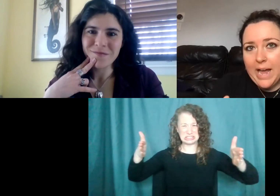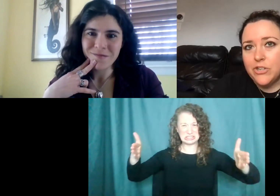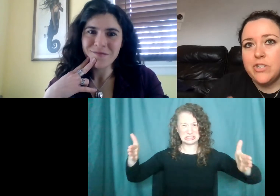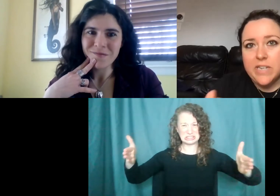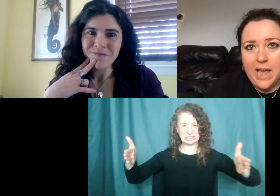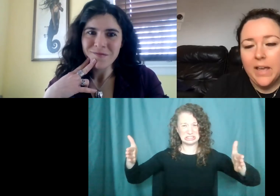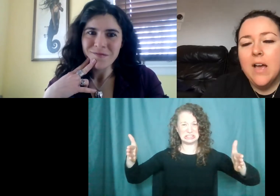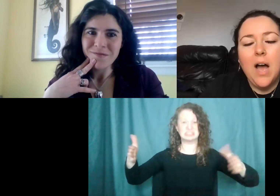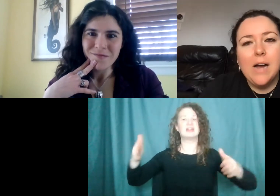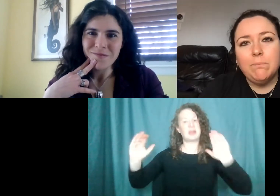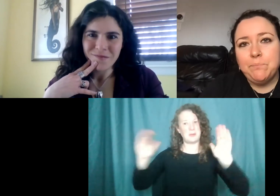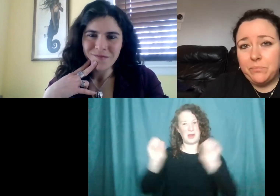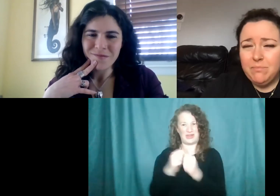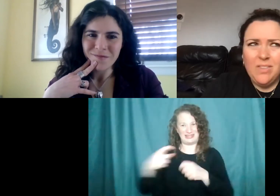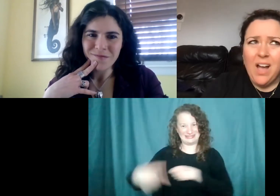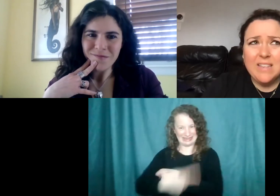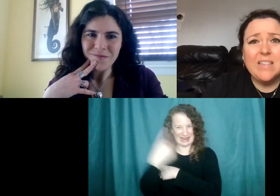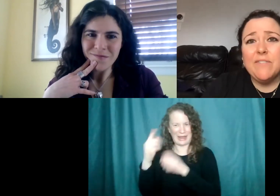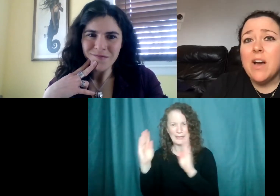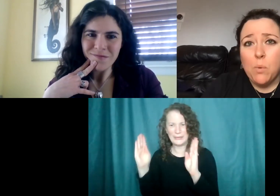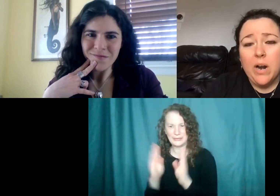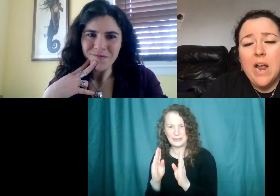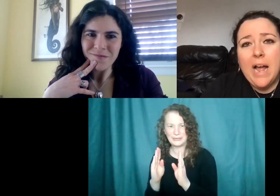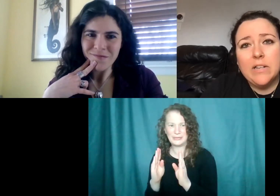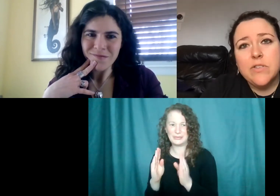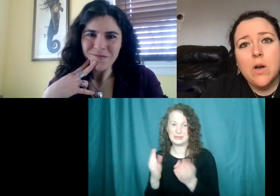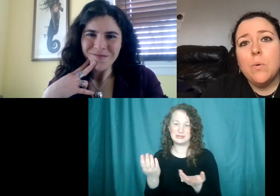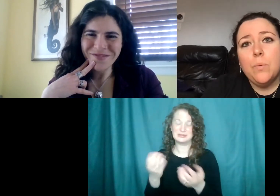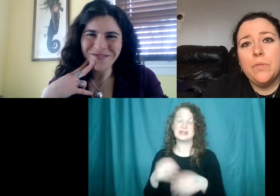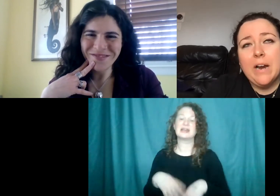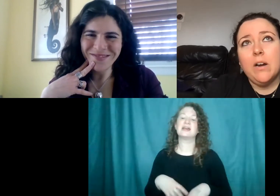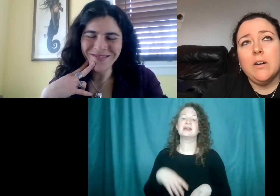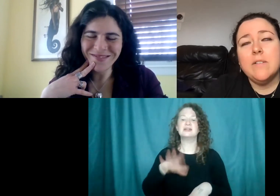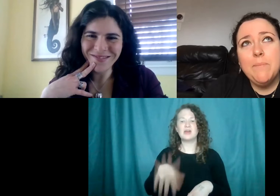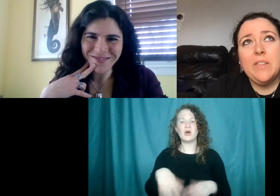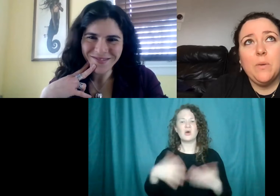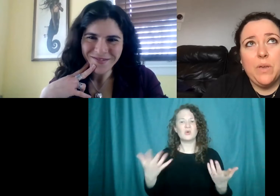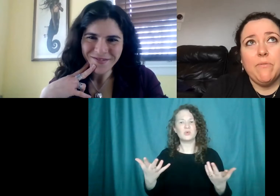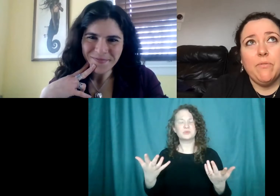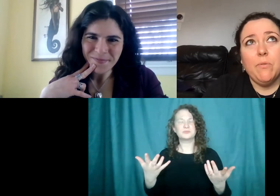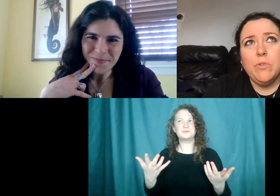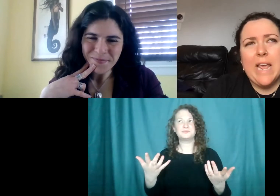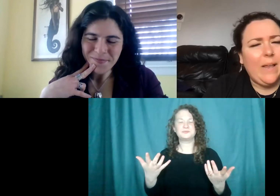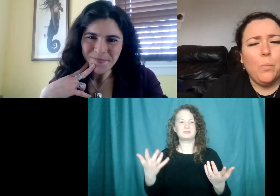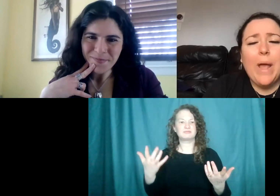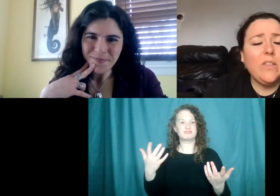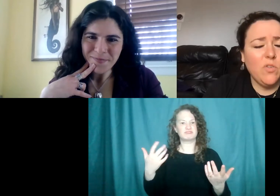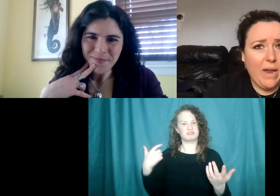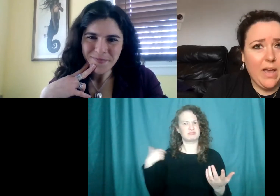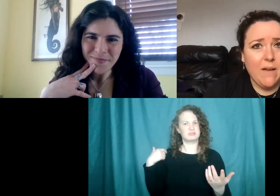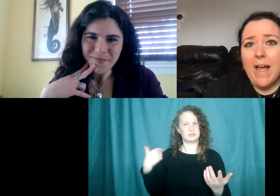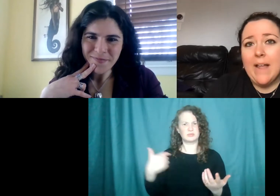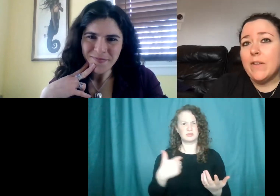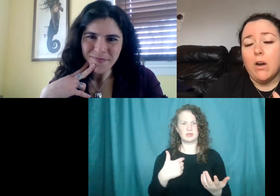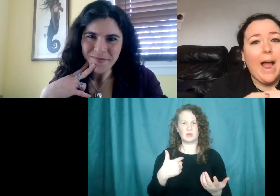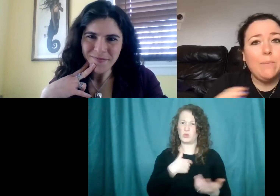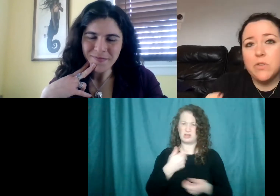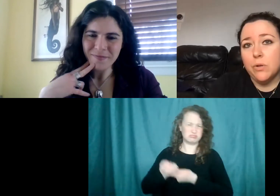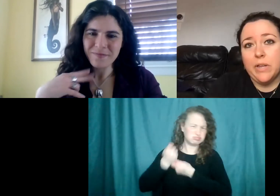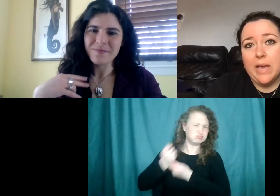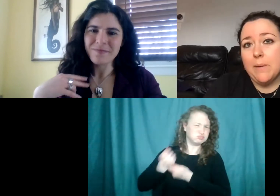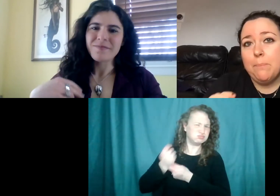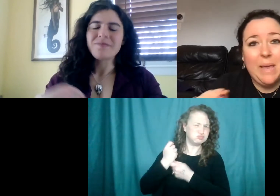we catch today. Honestly, if not more. And so they're something that we've taken way too many of, and there